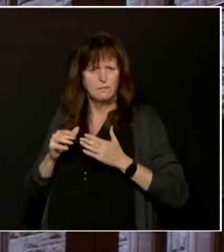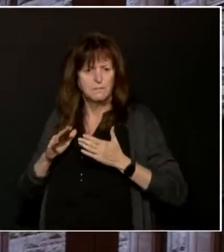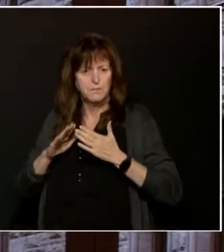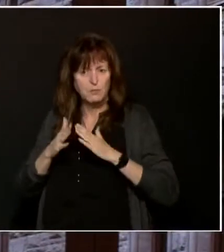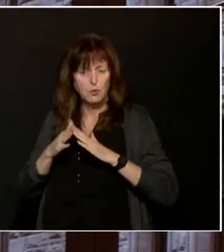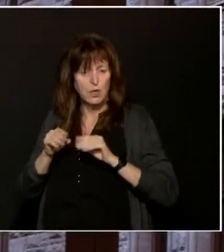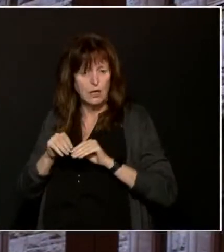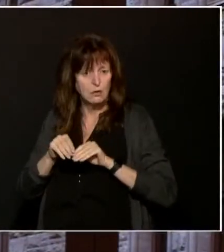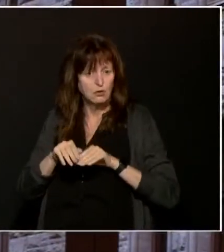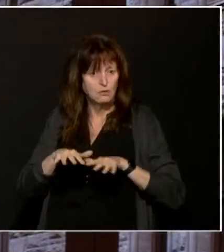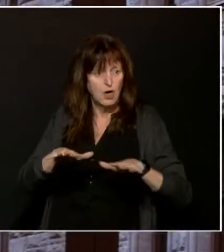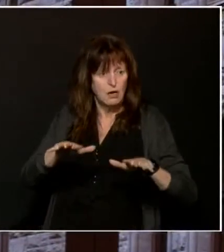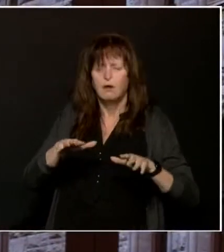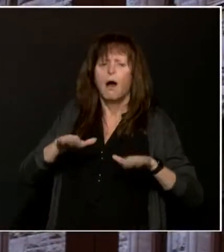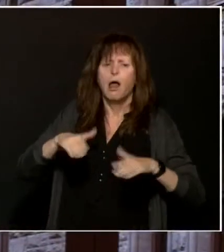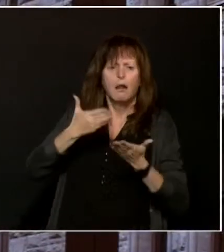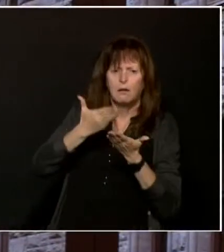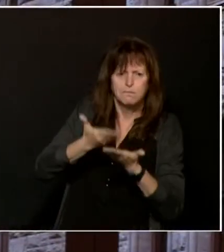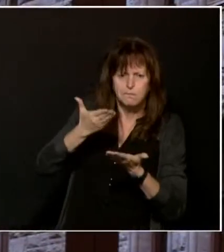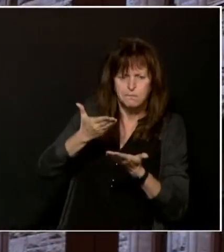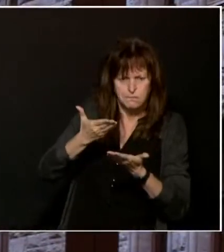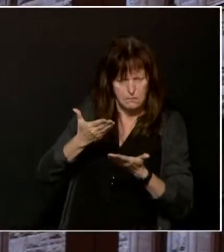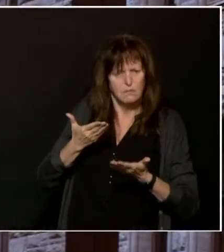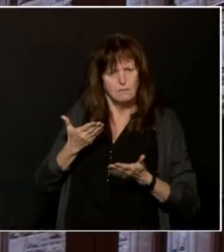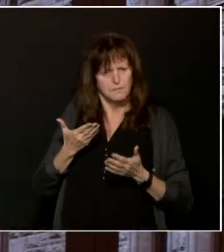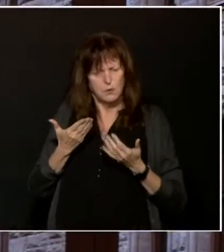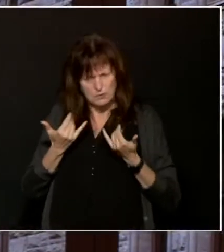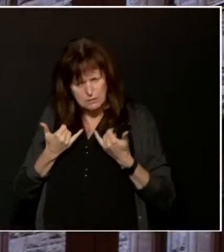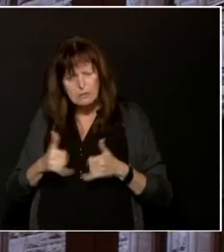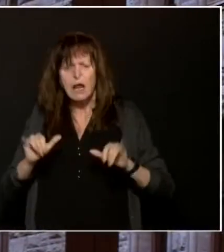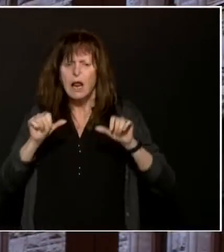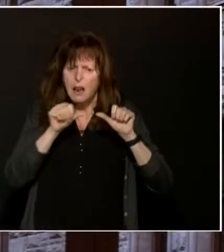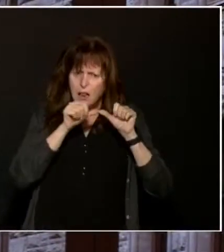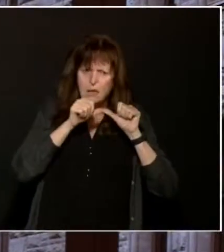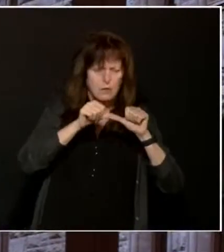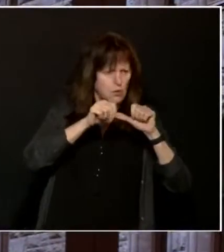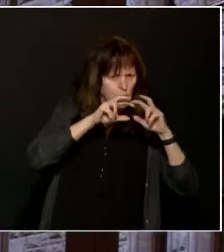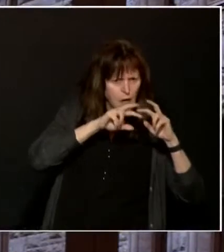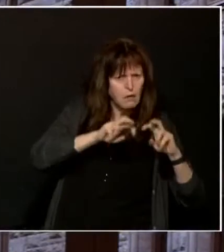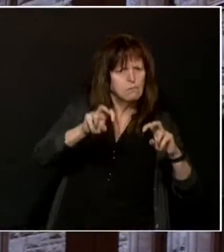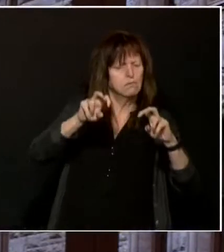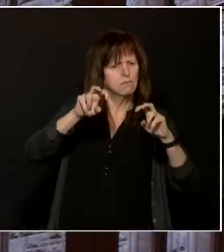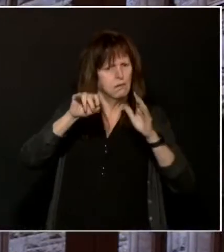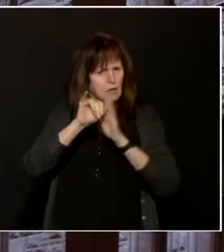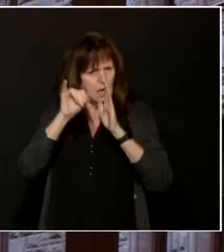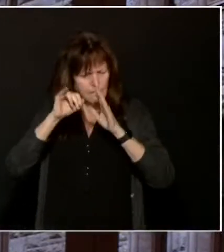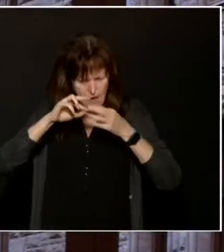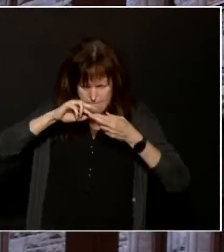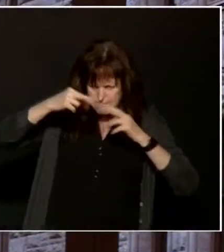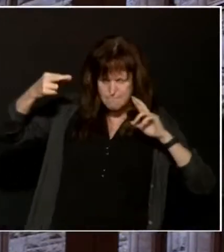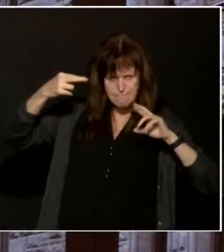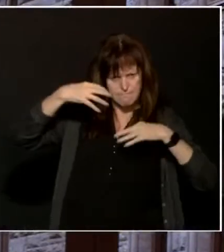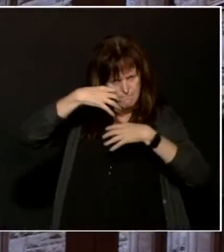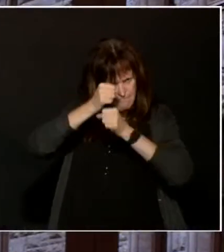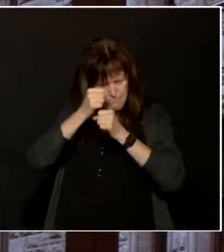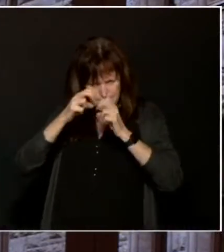continue to look for, continue to identify, and through whole gene sequencing to demarcate which one of the